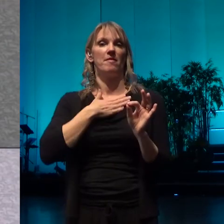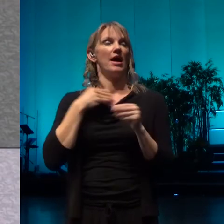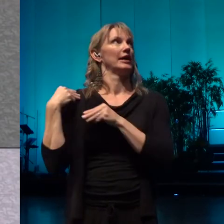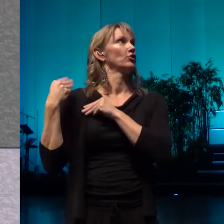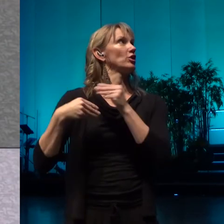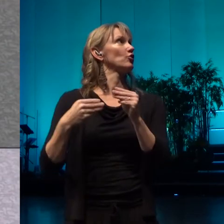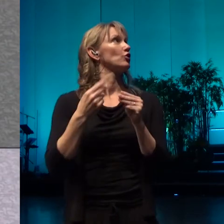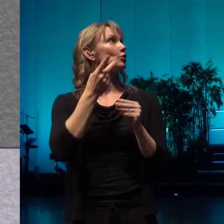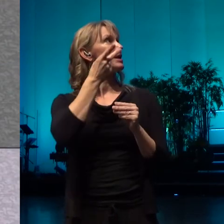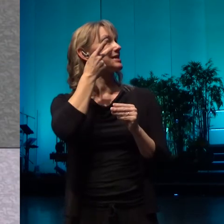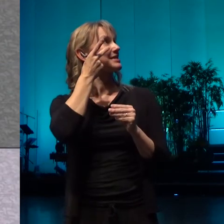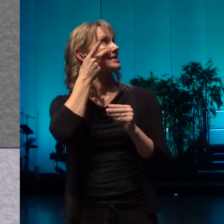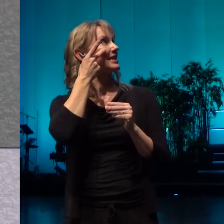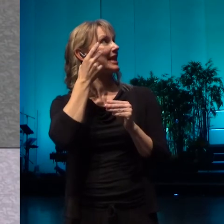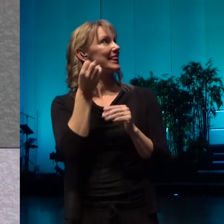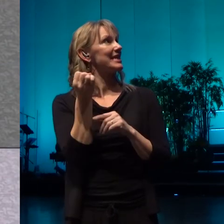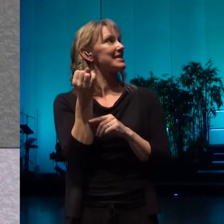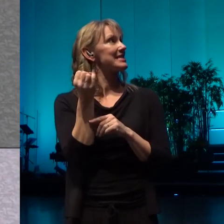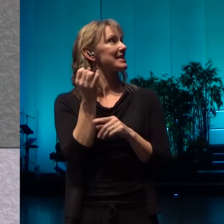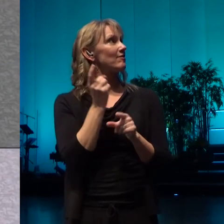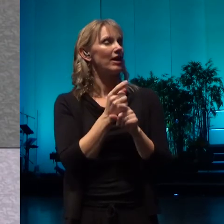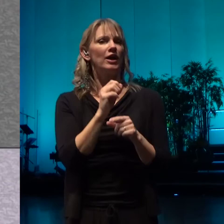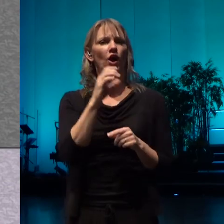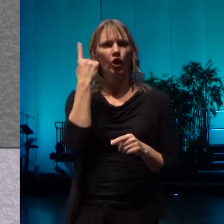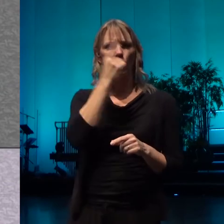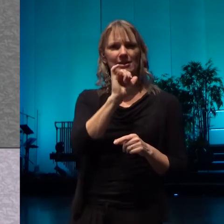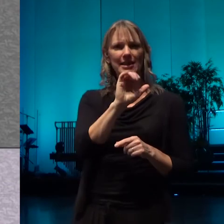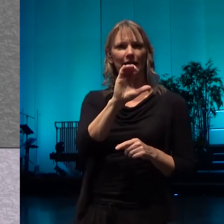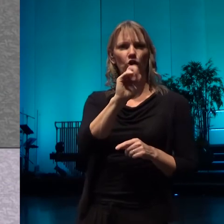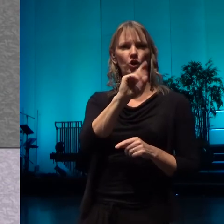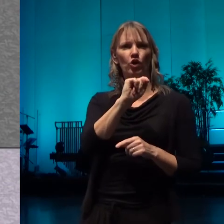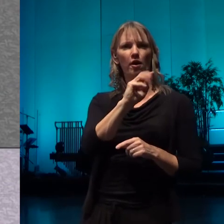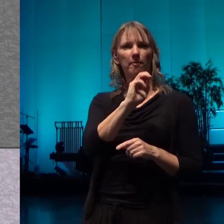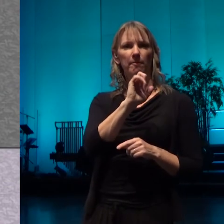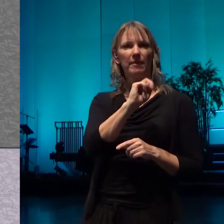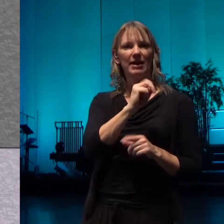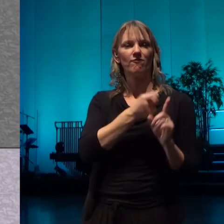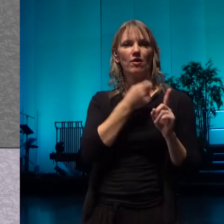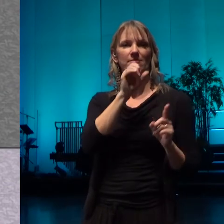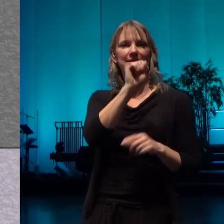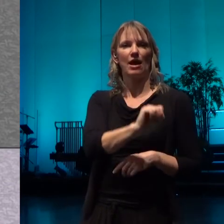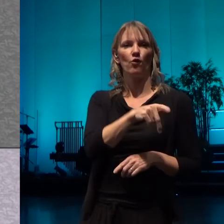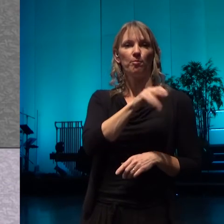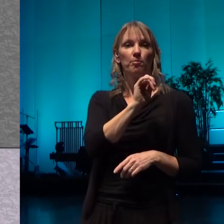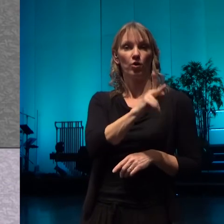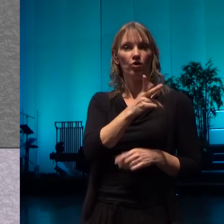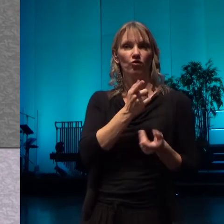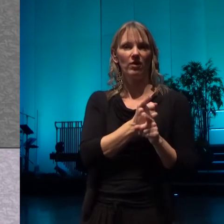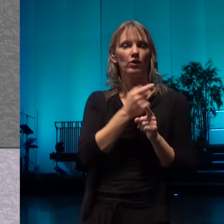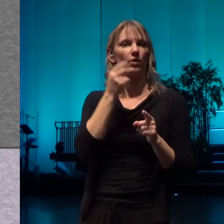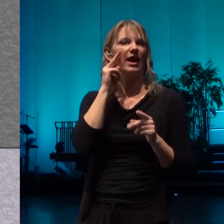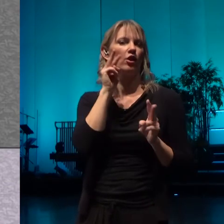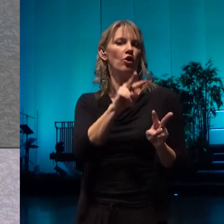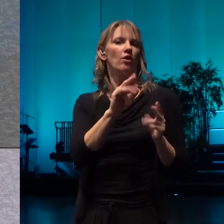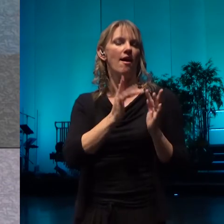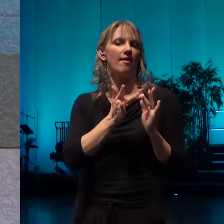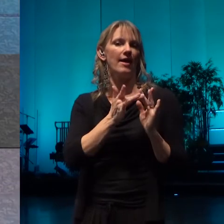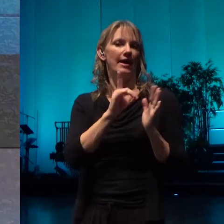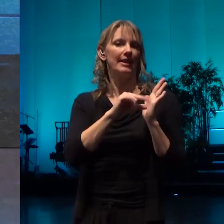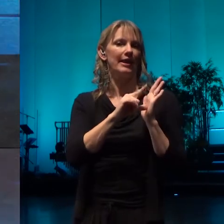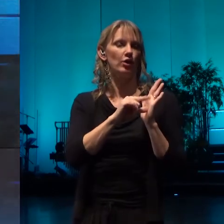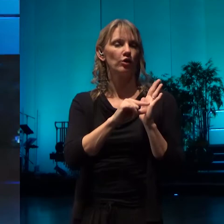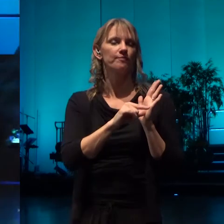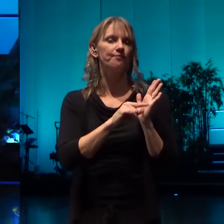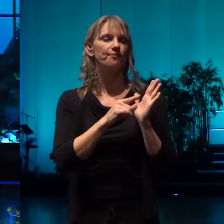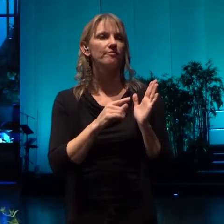you can see the seeds of, right? Does that not look like Cartman from South Park there in the green? And you can YouTube that one later and check them out,